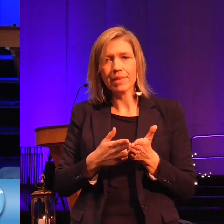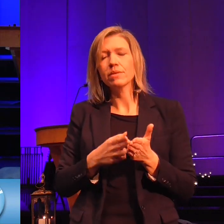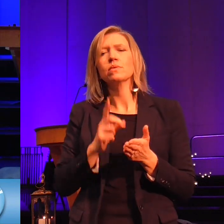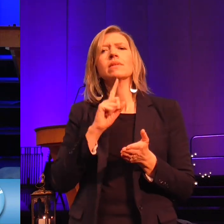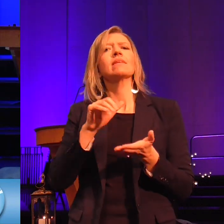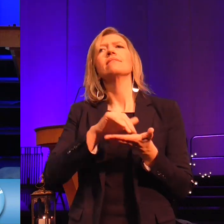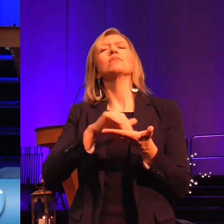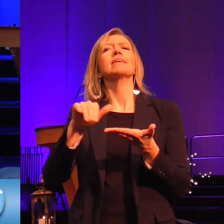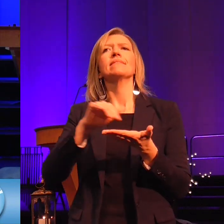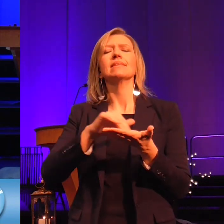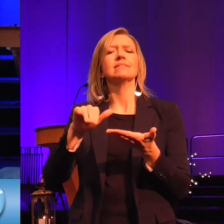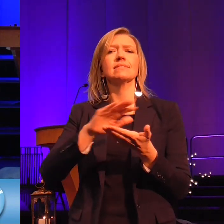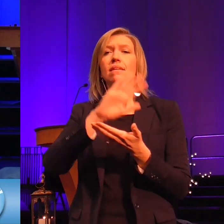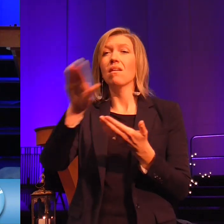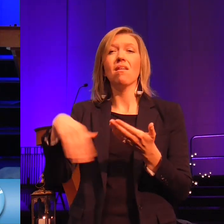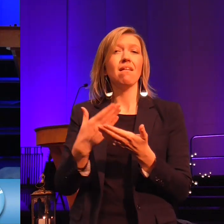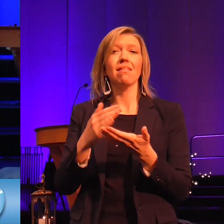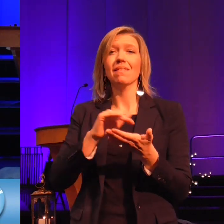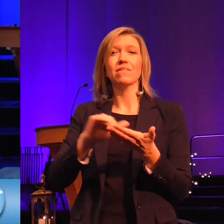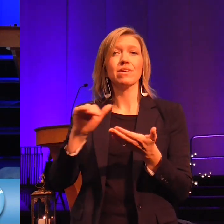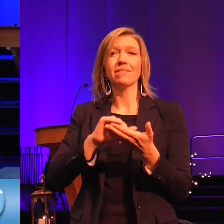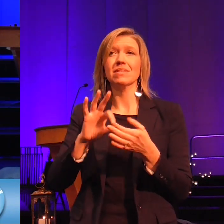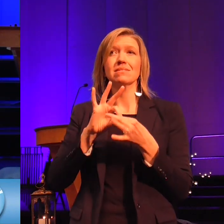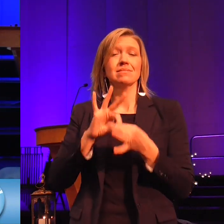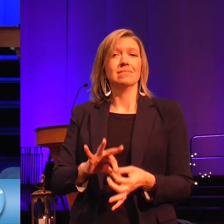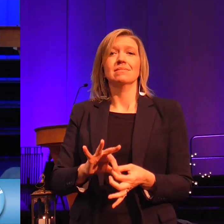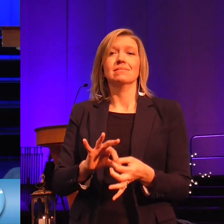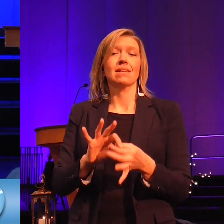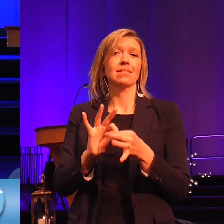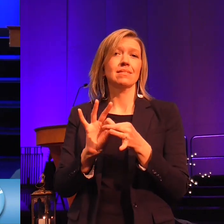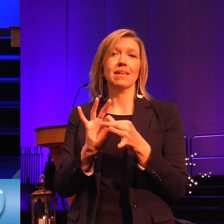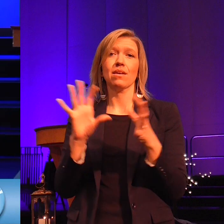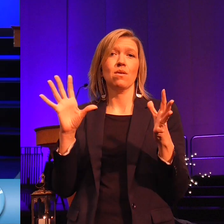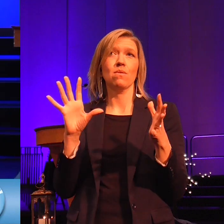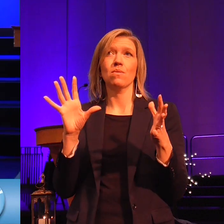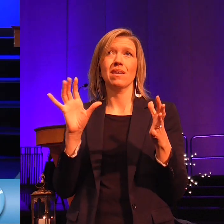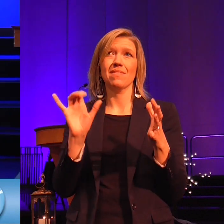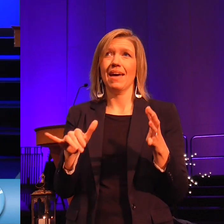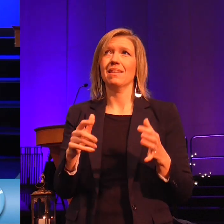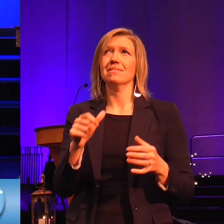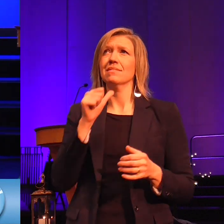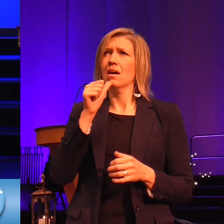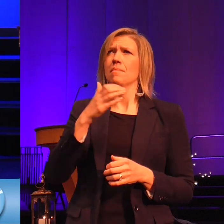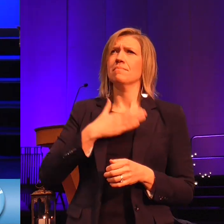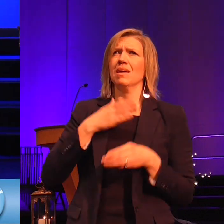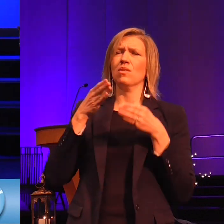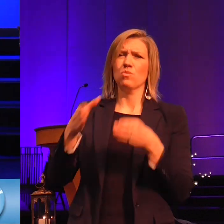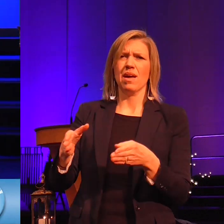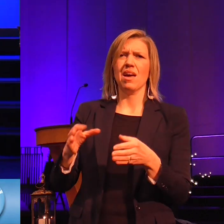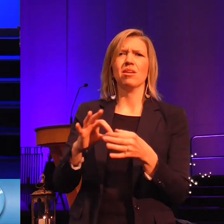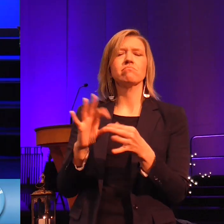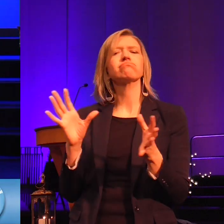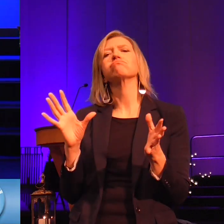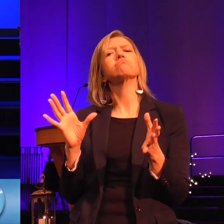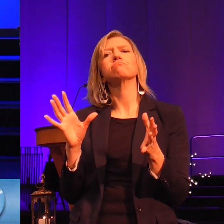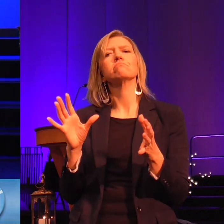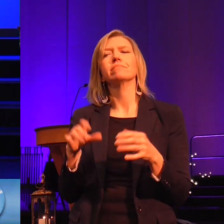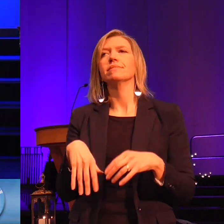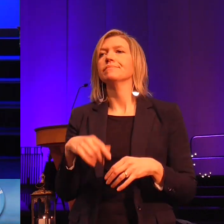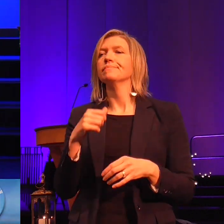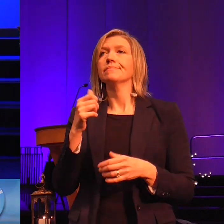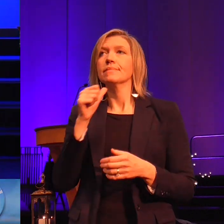forgiveness, all forgiveness, is really letting go of saying, I didn't get it my way. It didn't happen the way I